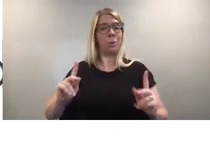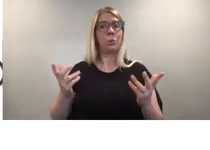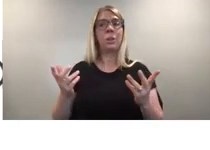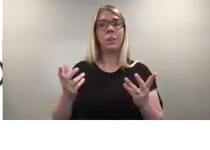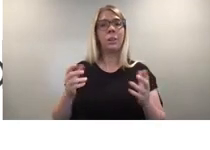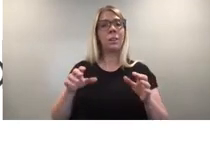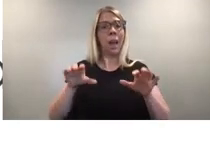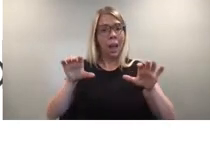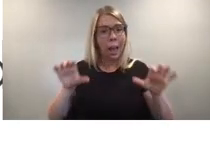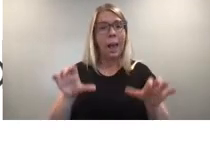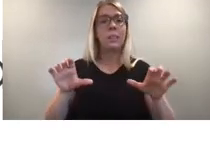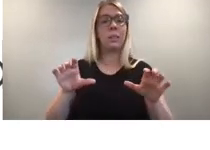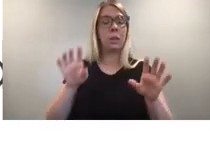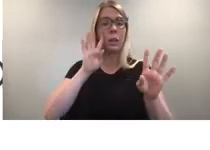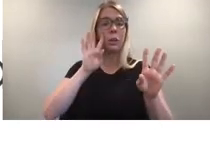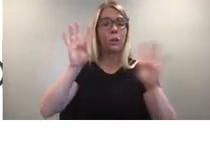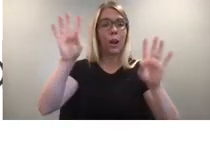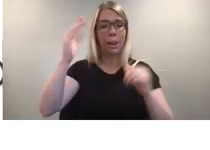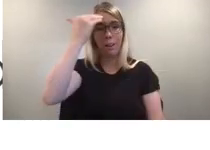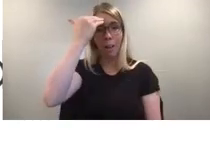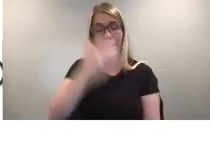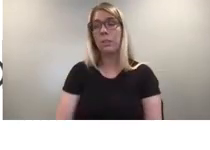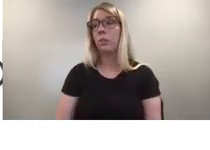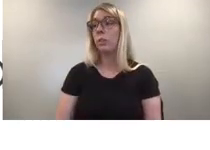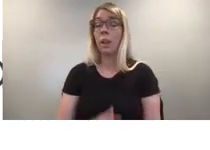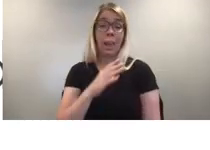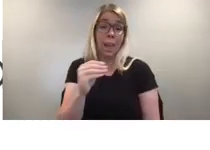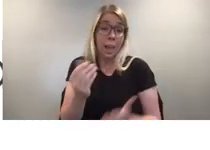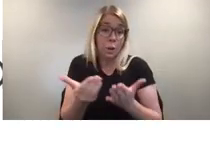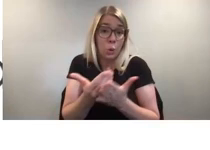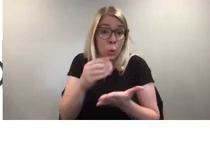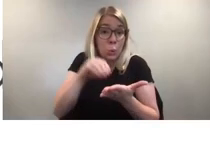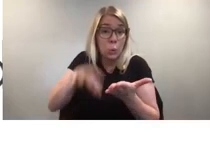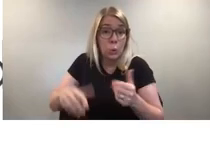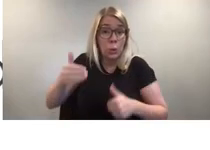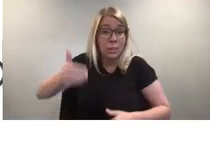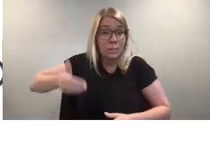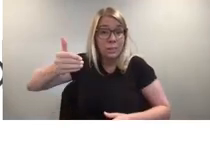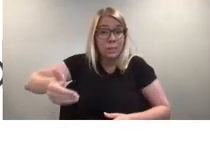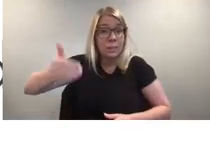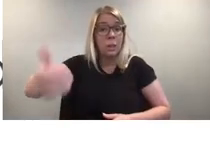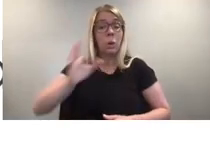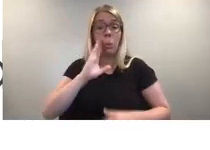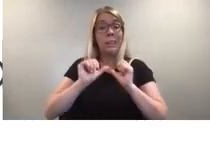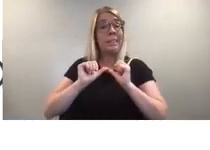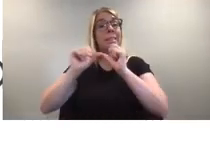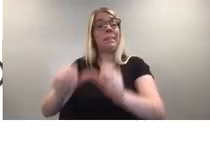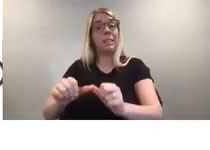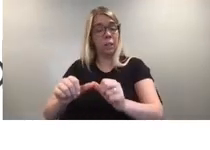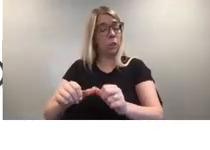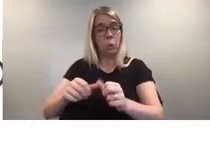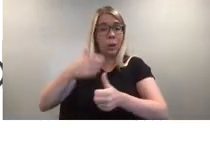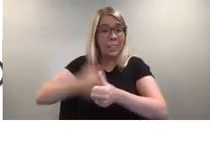creation. And additionally, new students will continue to work on this project of annotating the North Star semester